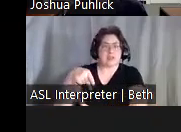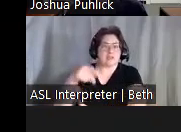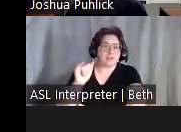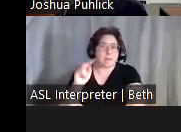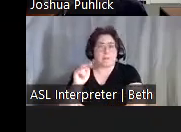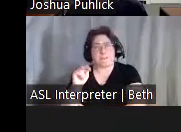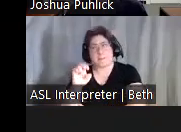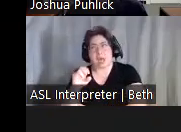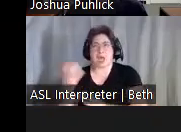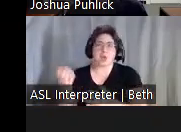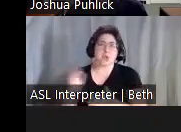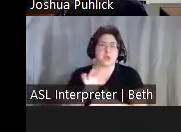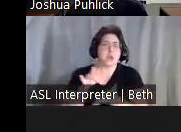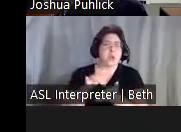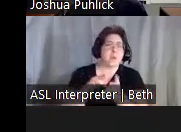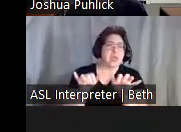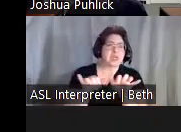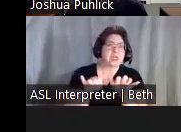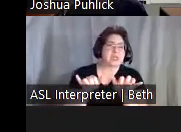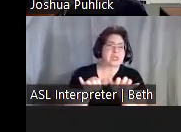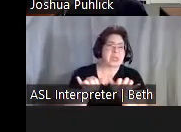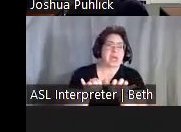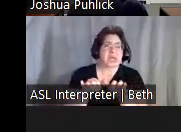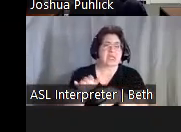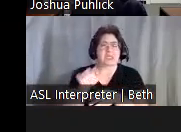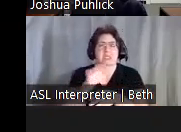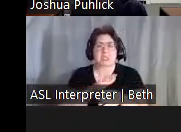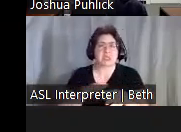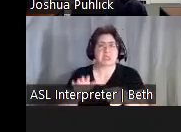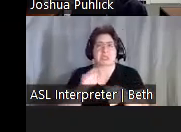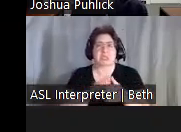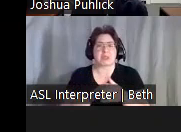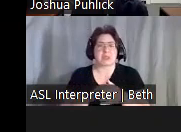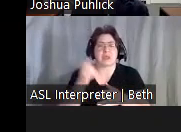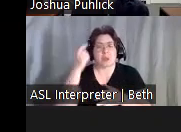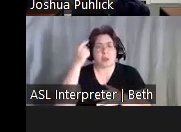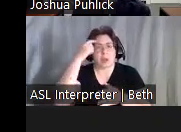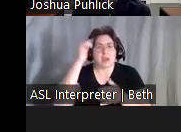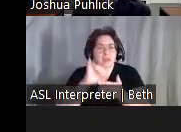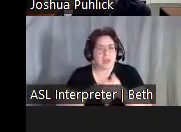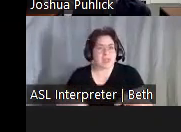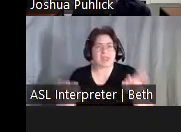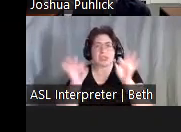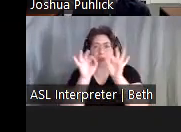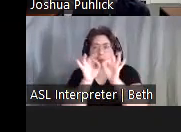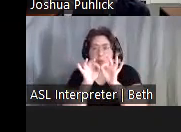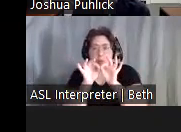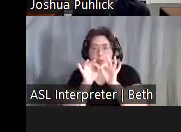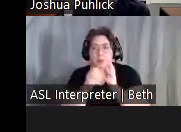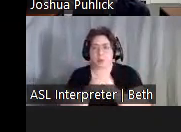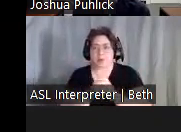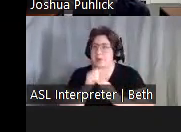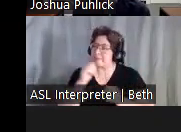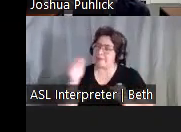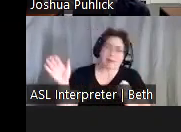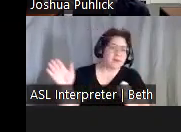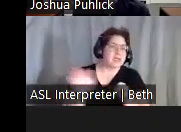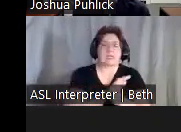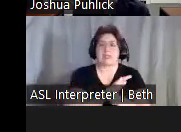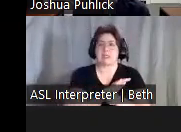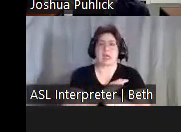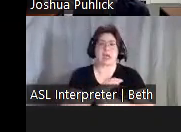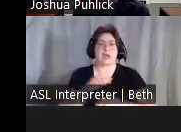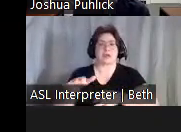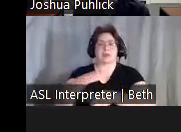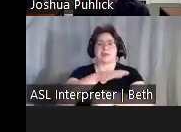mid-sized diameter class. So we think that that is important. We're not doing this for the entire stand, though.